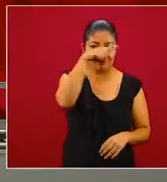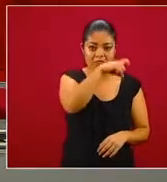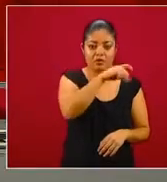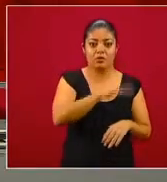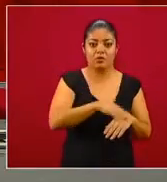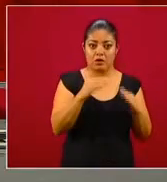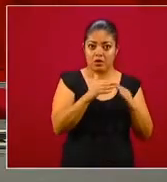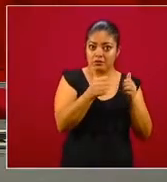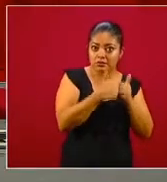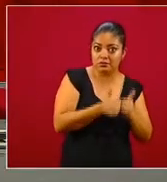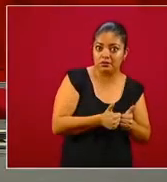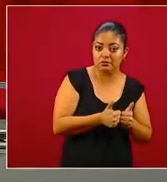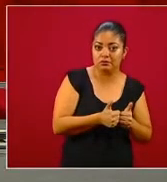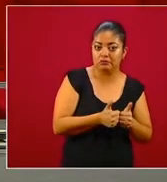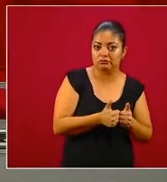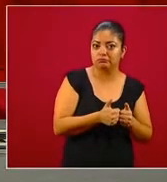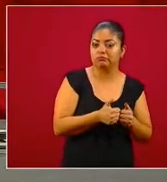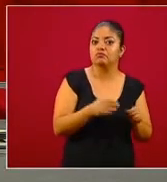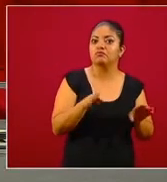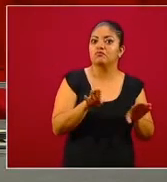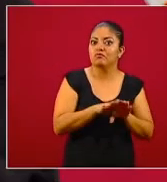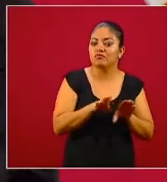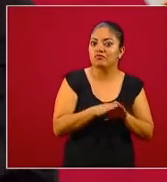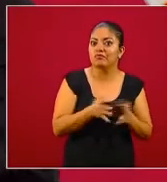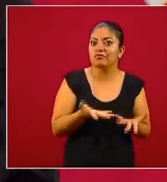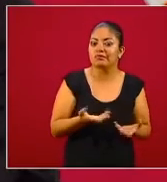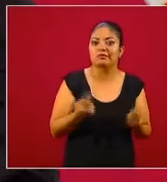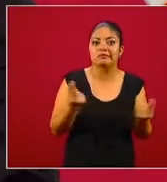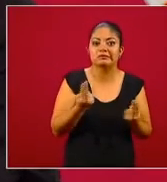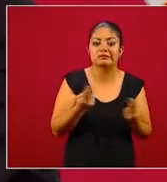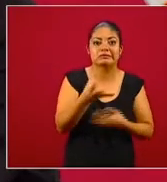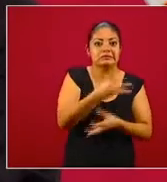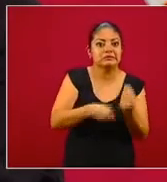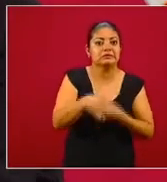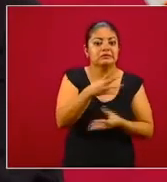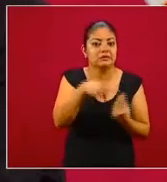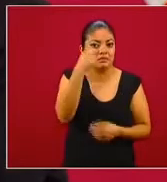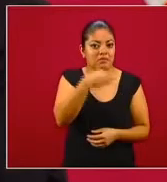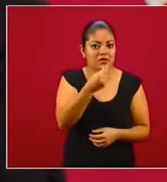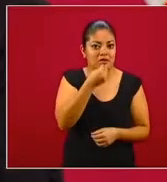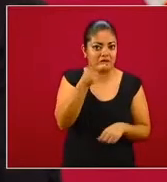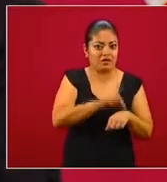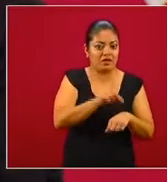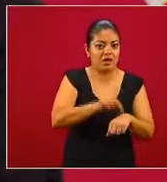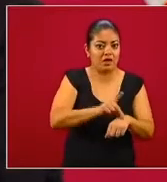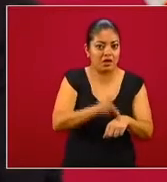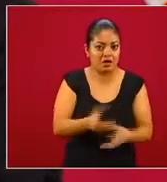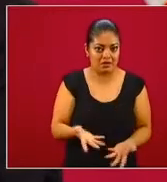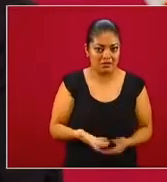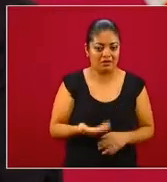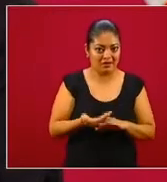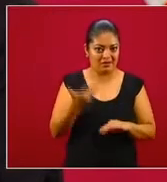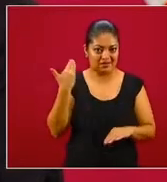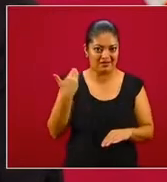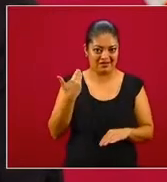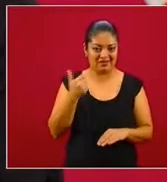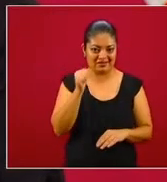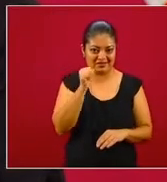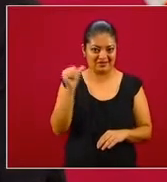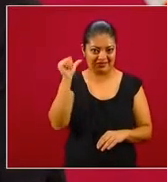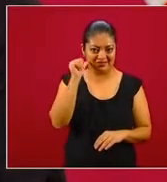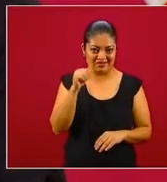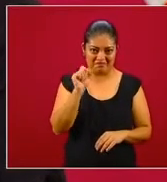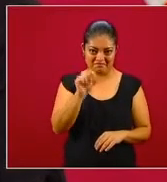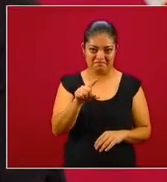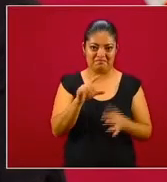quedarse en casa the cuando difficulties that this se tiene implies, que salir a you conseguir have el to go sustento out and you need diario, to get paid como daily. comentábamos I extensamente ayer.